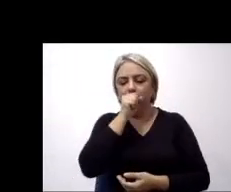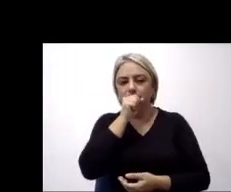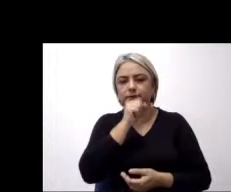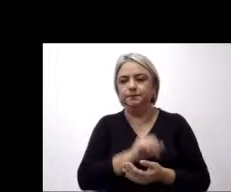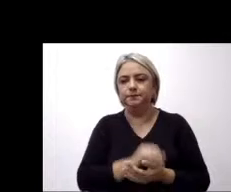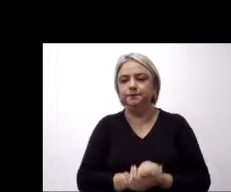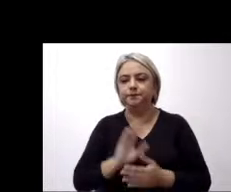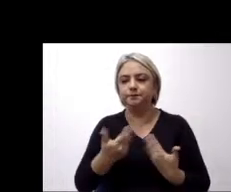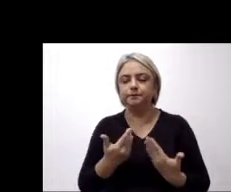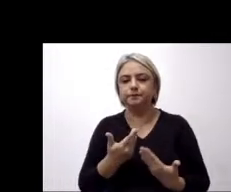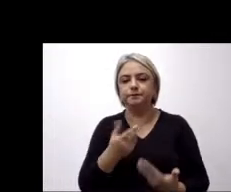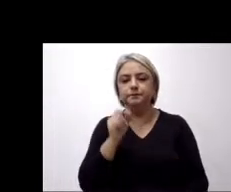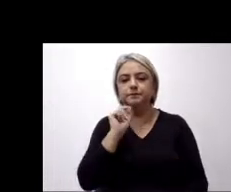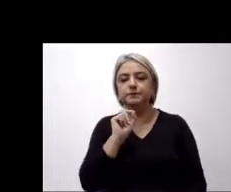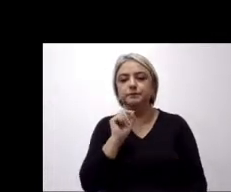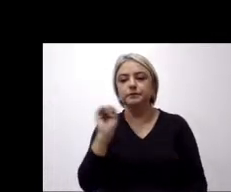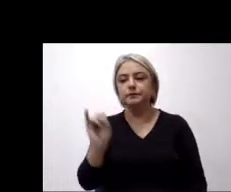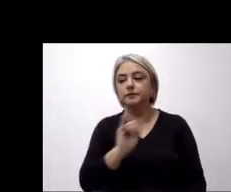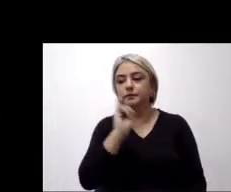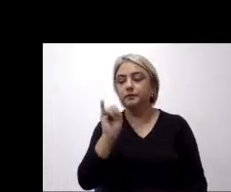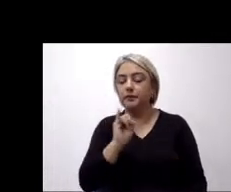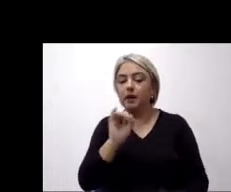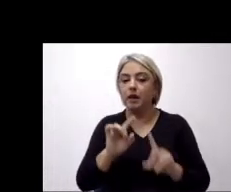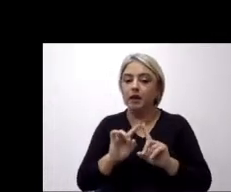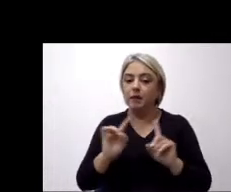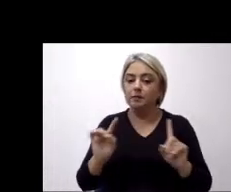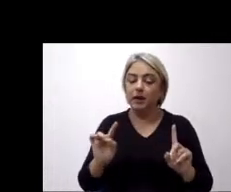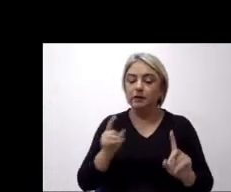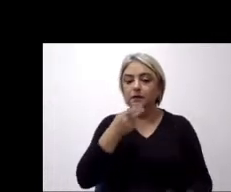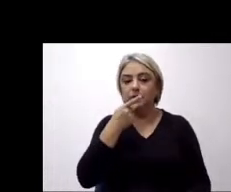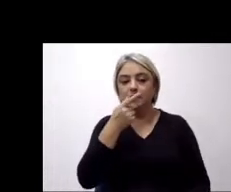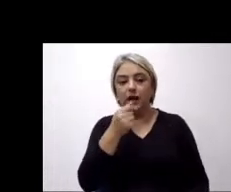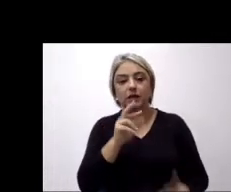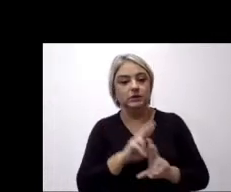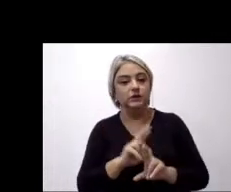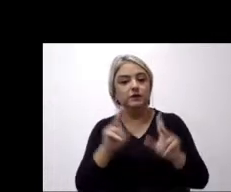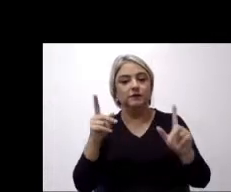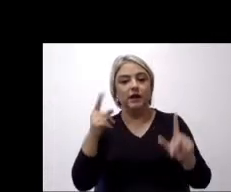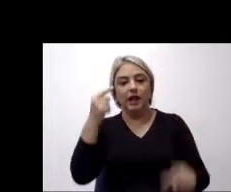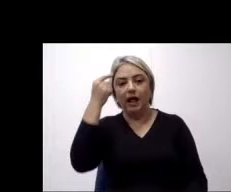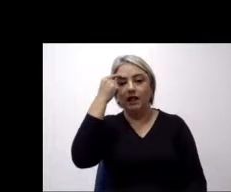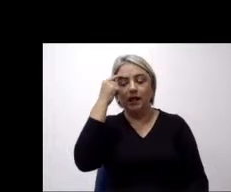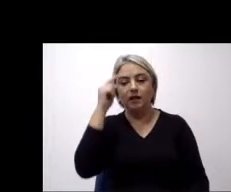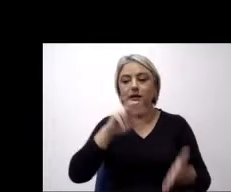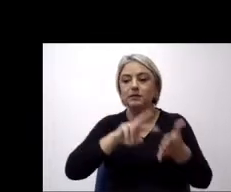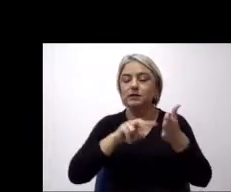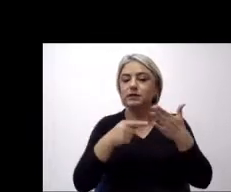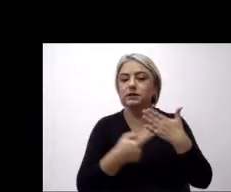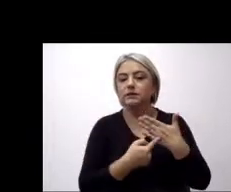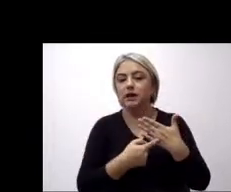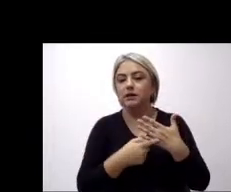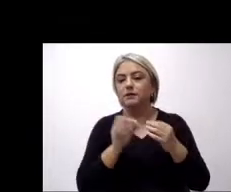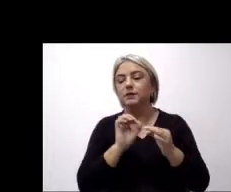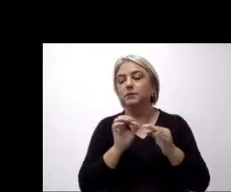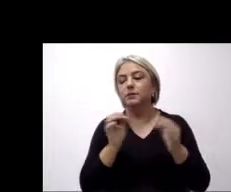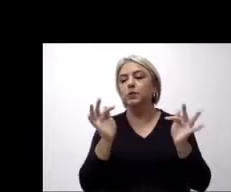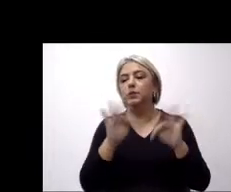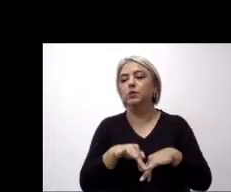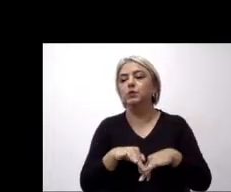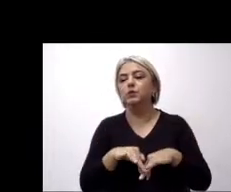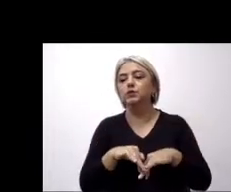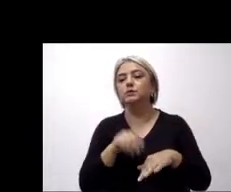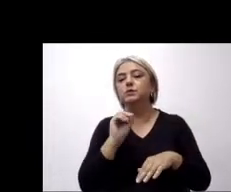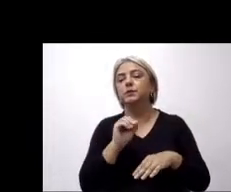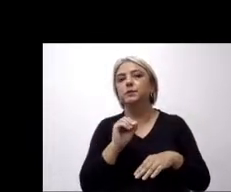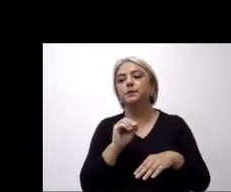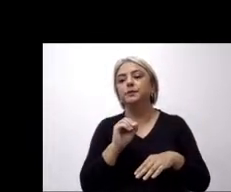and meaning, and probably I will come back on this. And last, which is more or less true